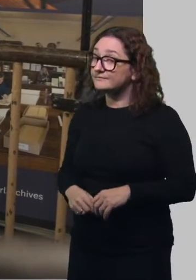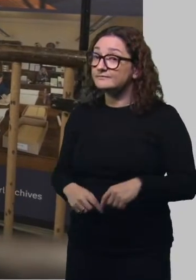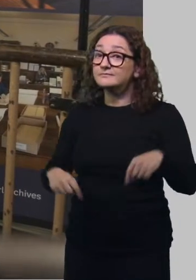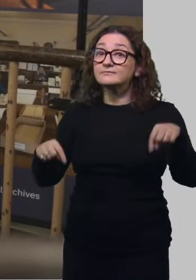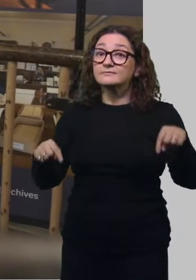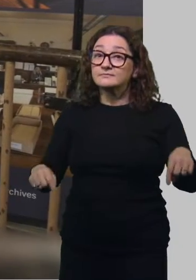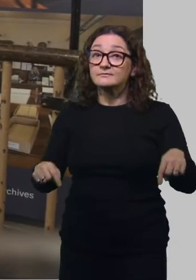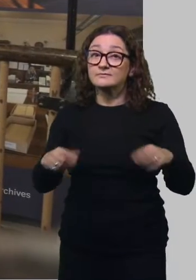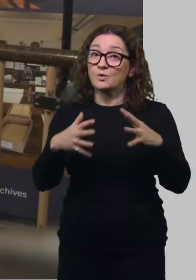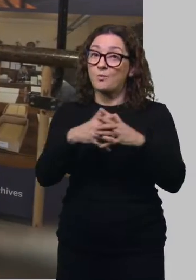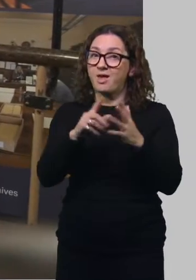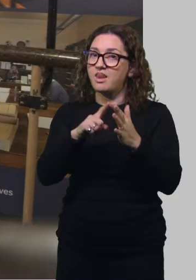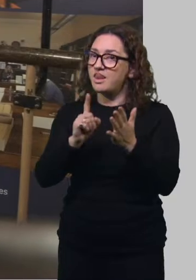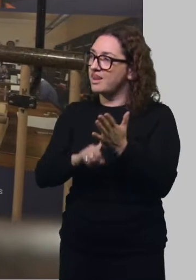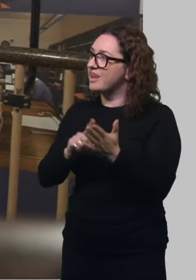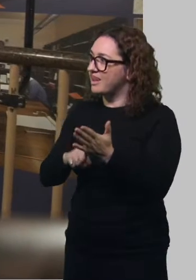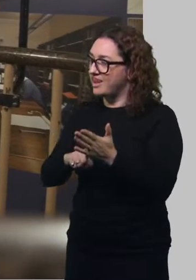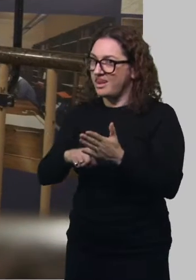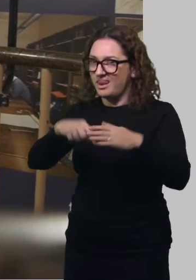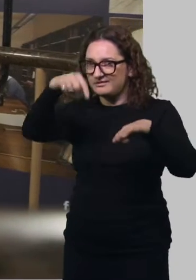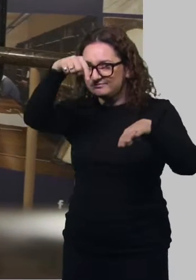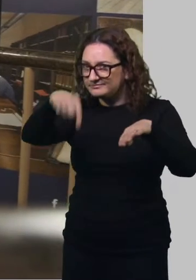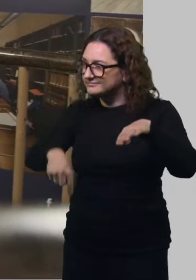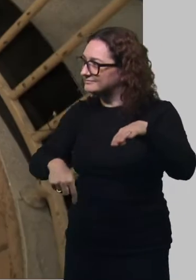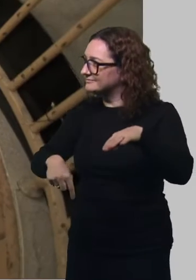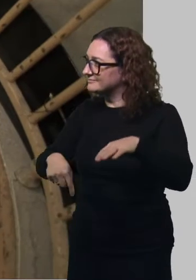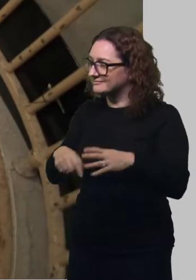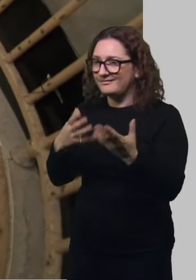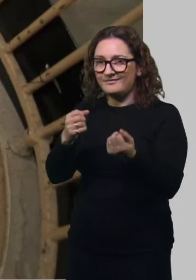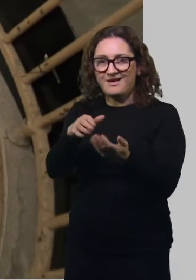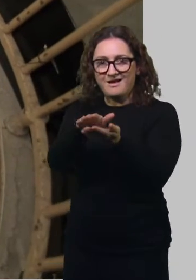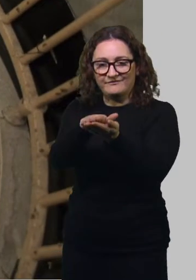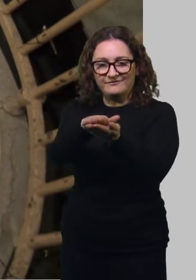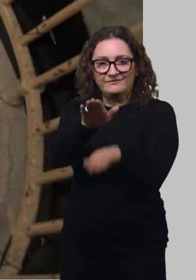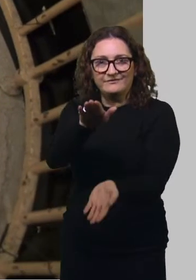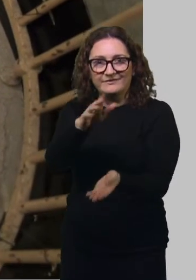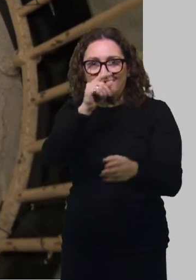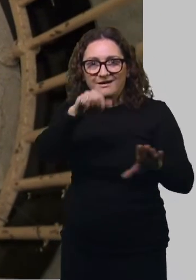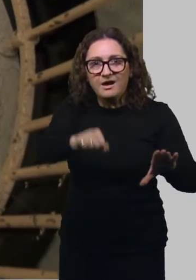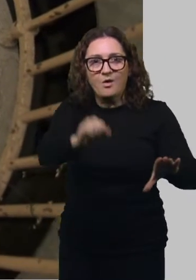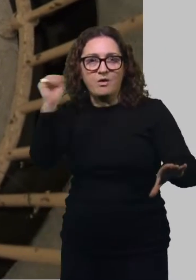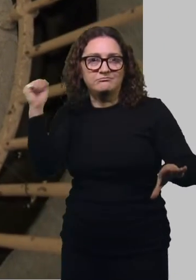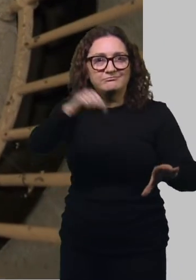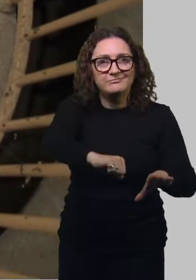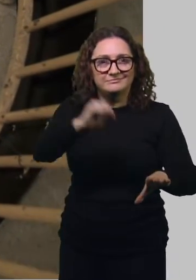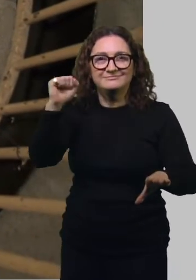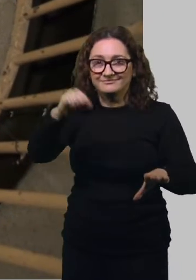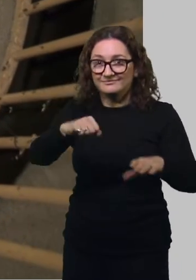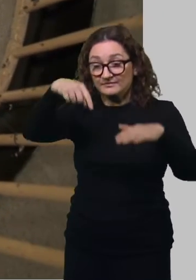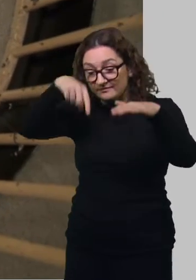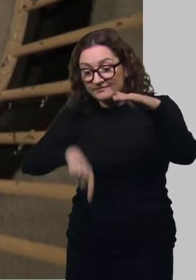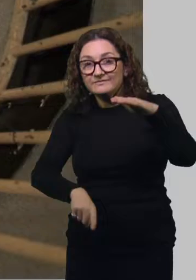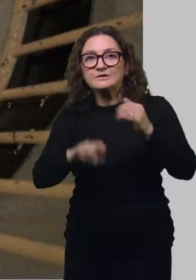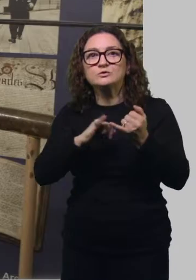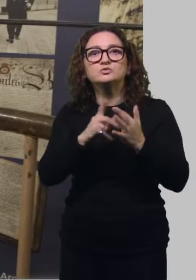We call this the well. It's a closable hatch above the arch of Sovereign's entrance. It's mainly used today for hoisting things into